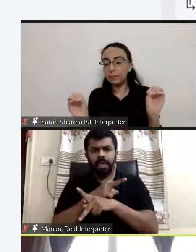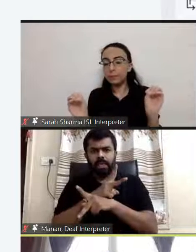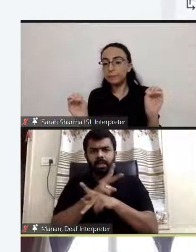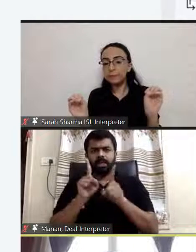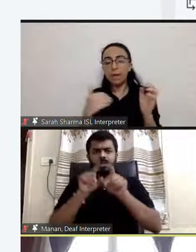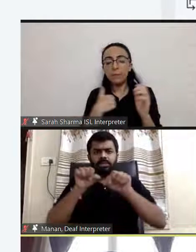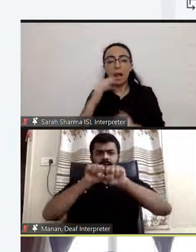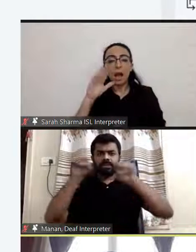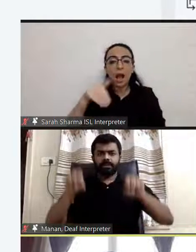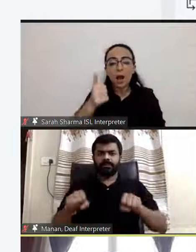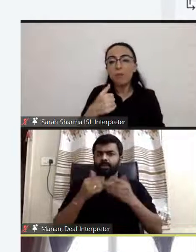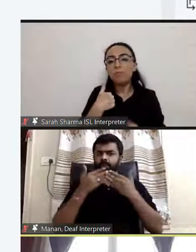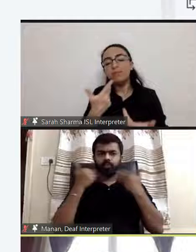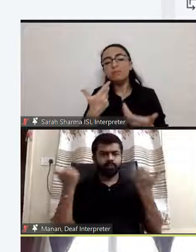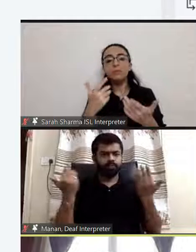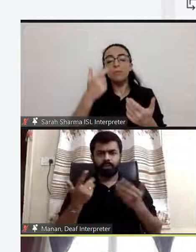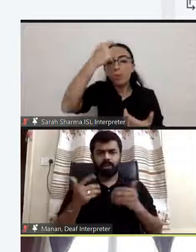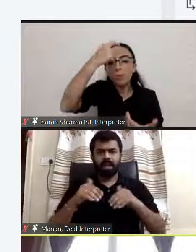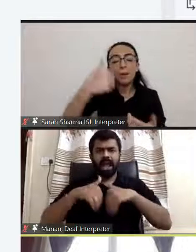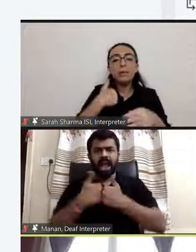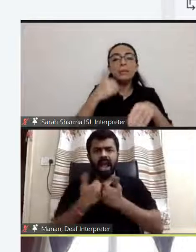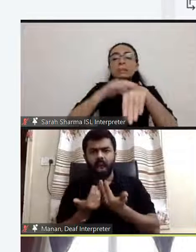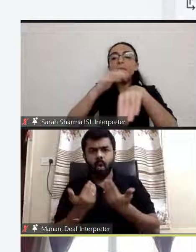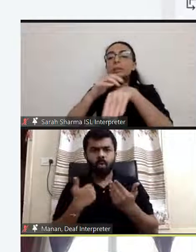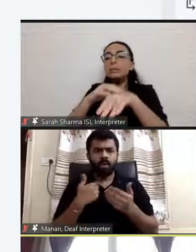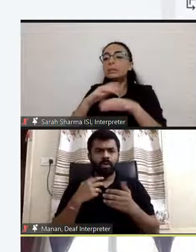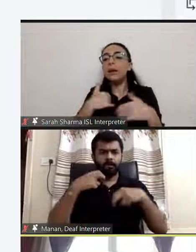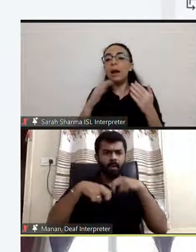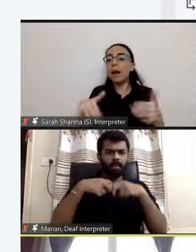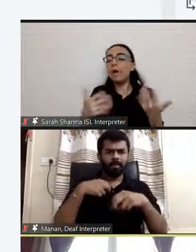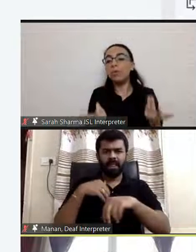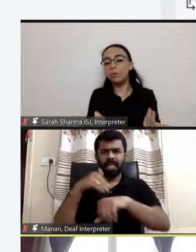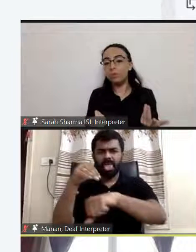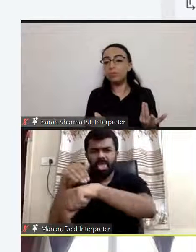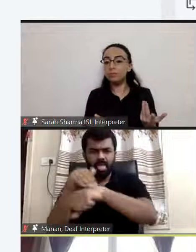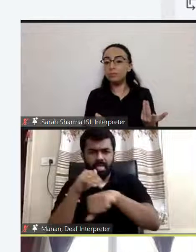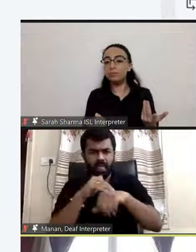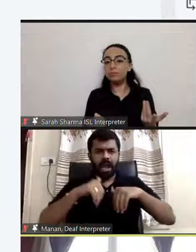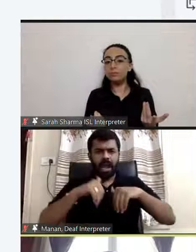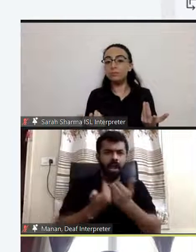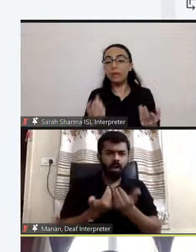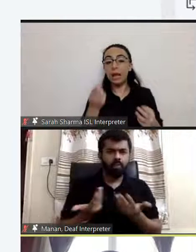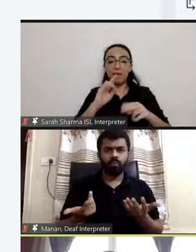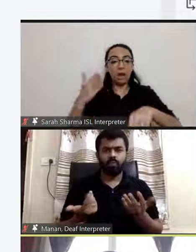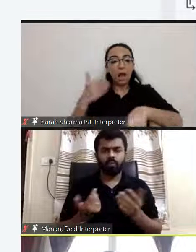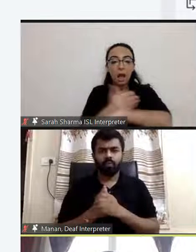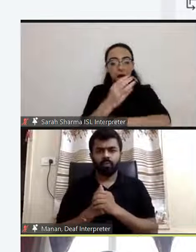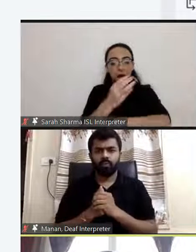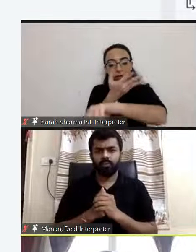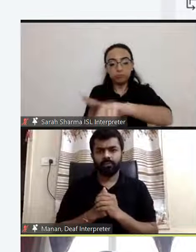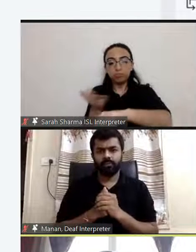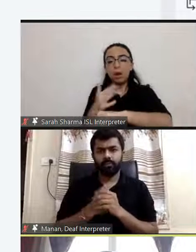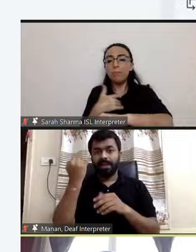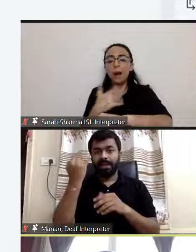has been left behind by the national health system to make sure we prevent